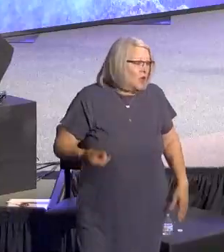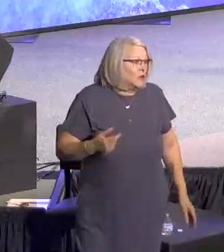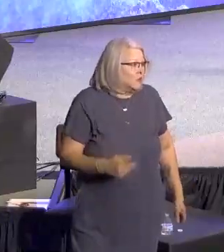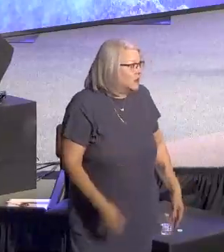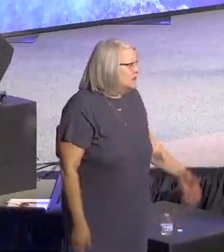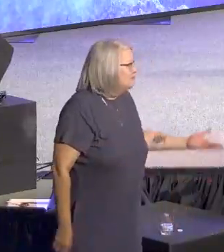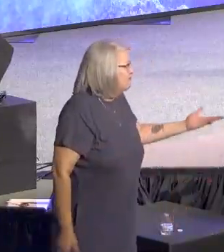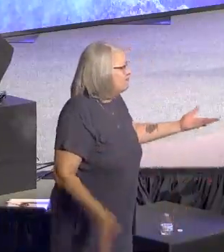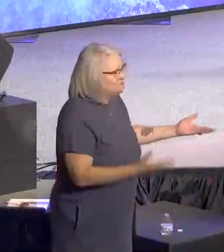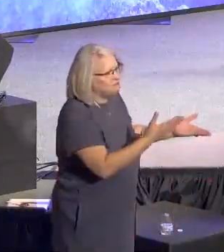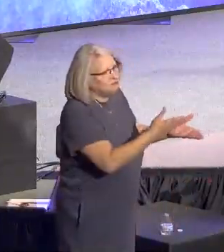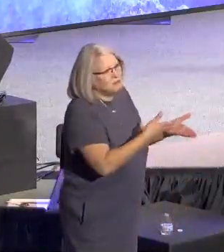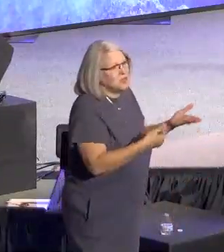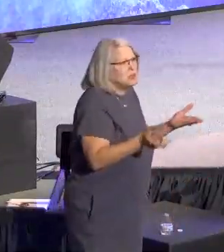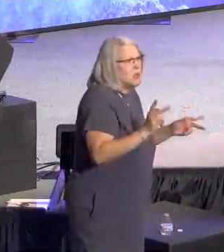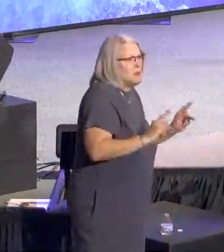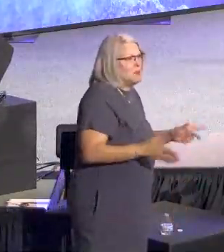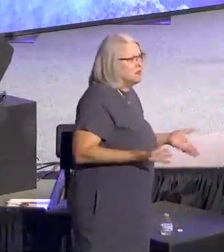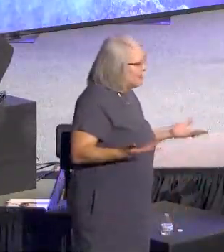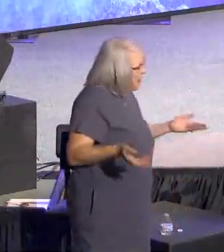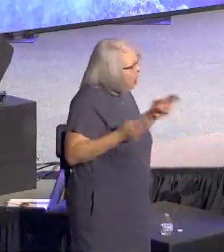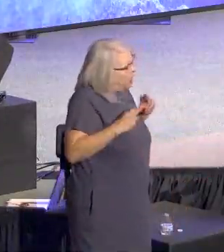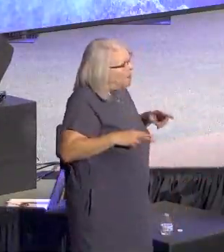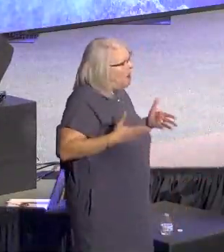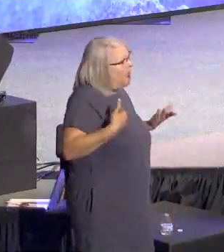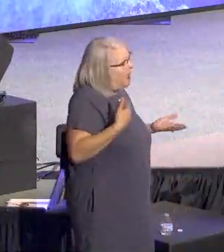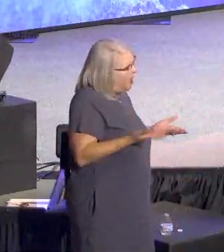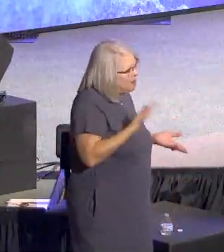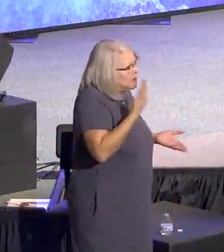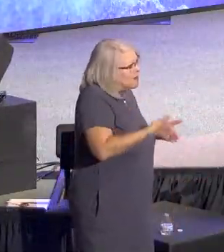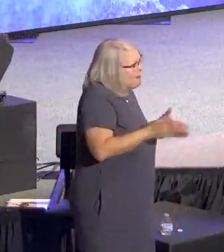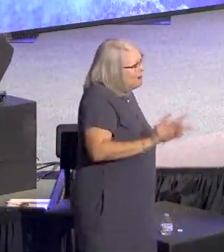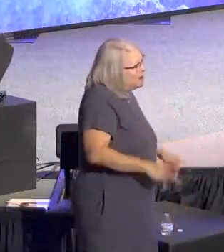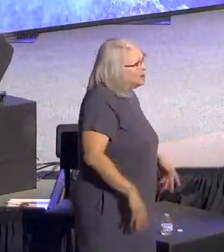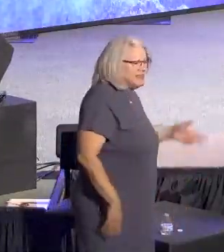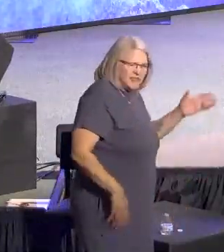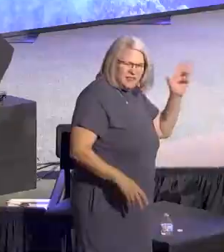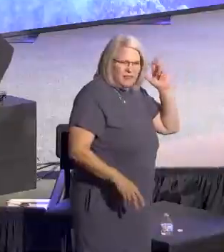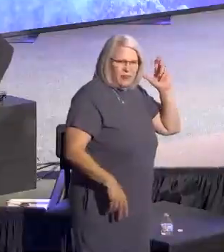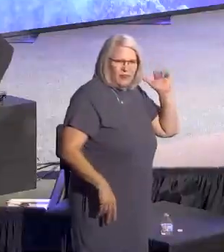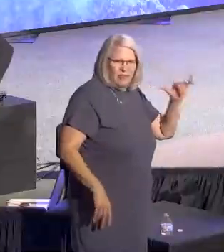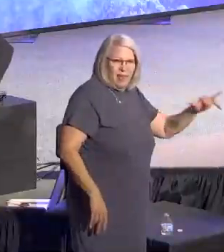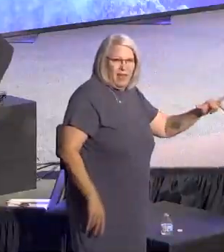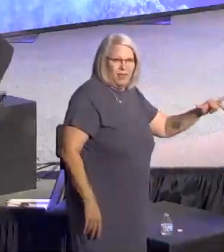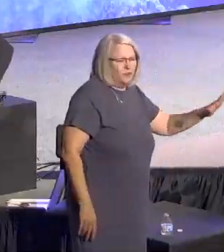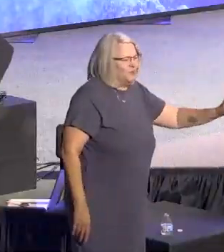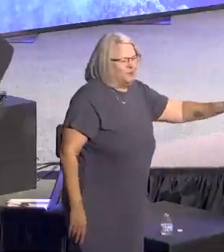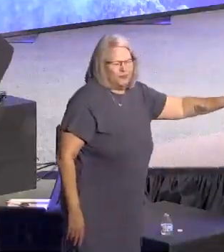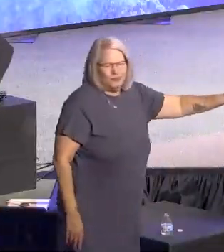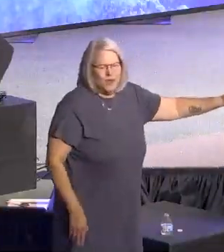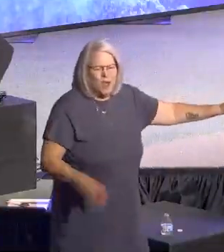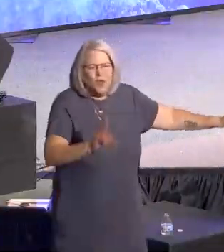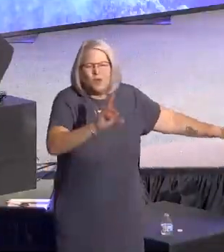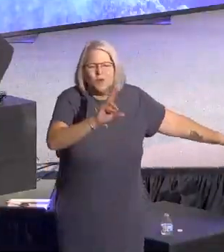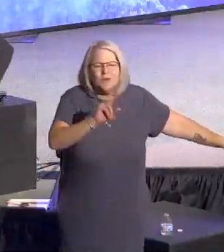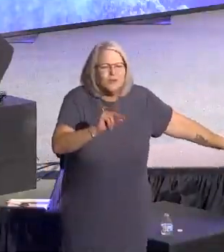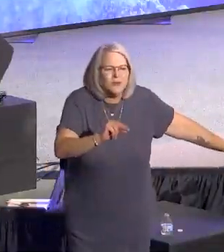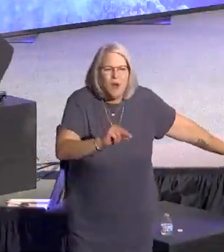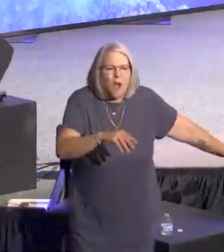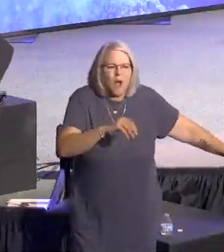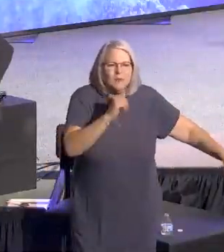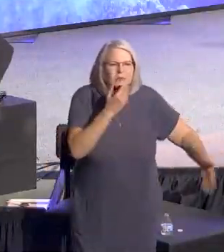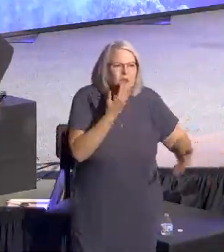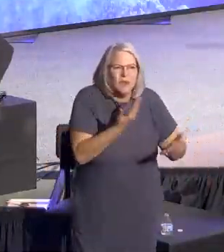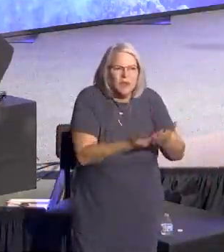God. You know, I'm pretty honest, but I'm a pretty good person. You hear that? Guess what? There's none good. We're all